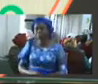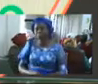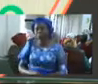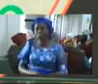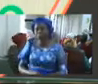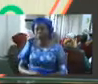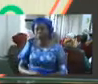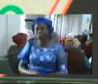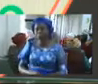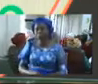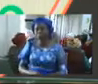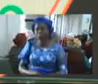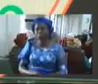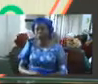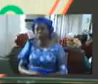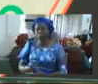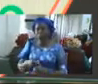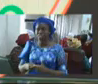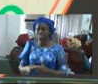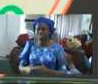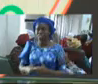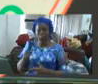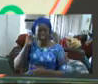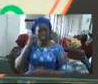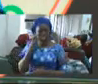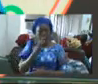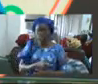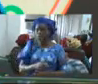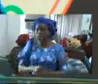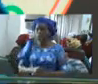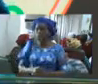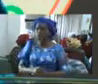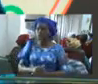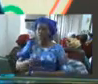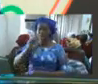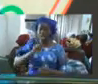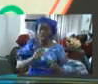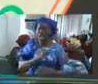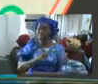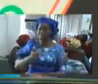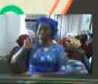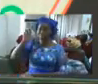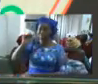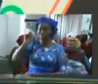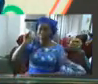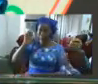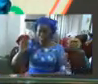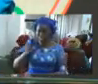And he saw the jawbone of an ass. And with the jawbone of an ass, he killed